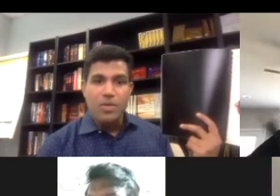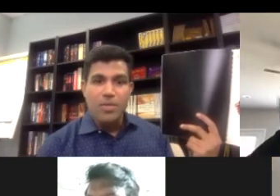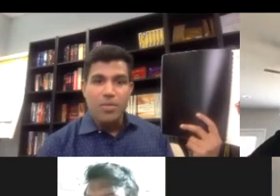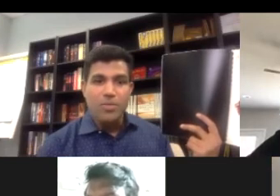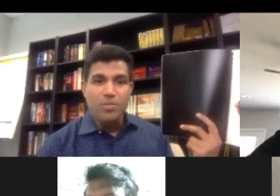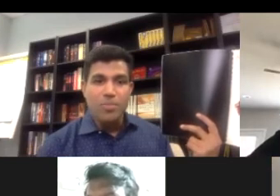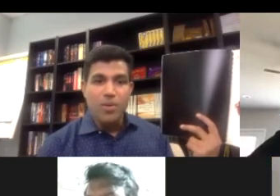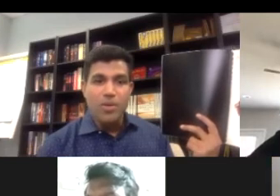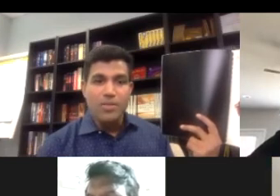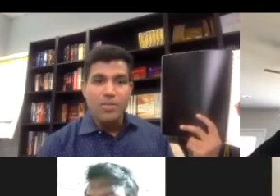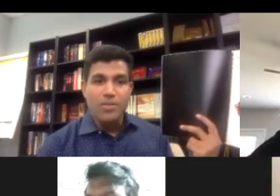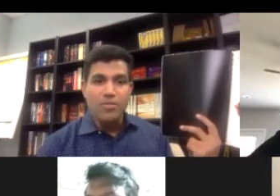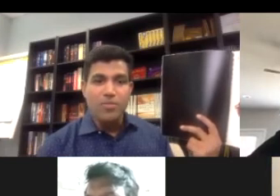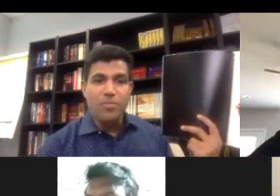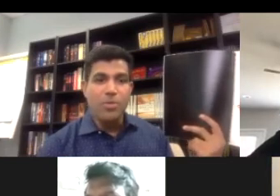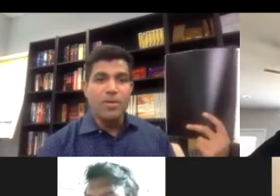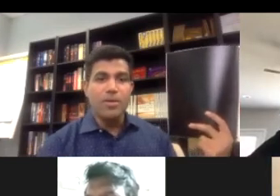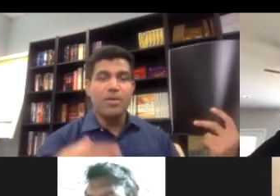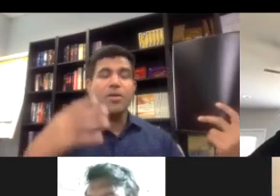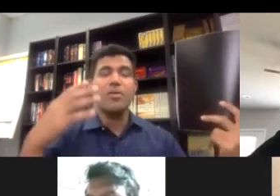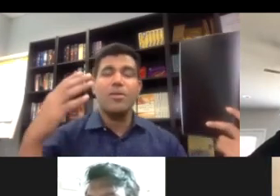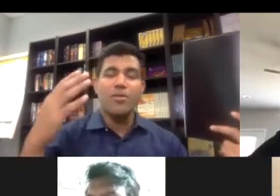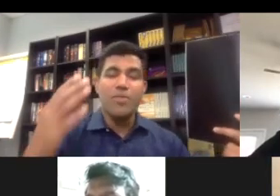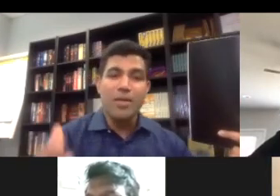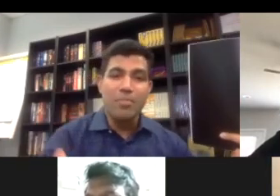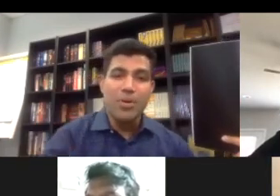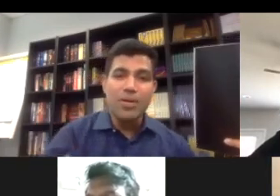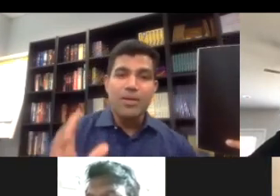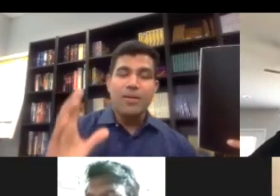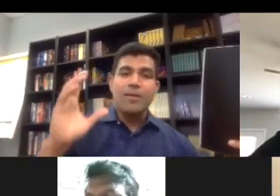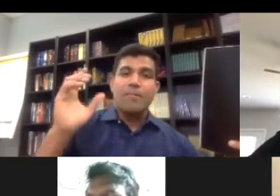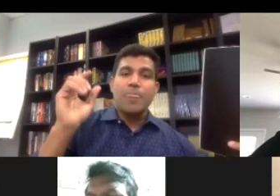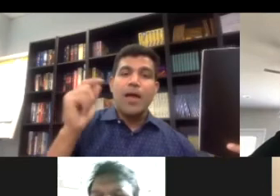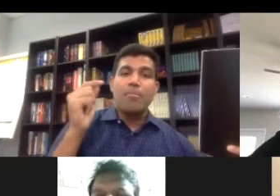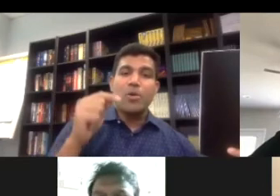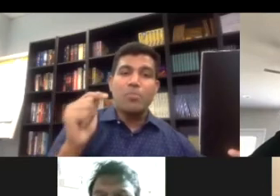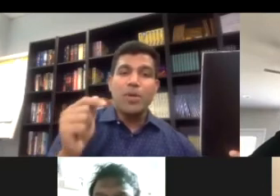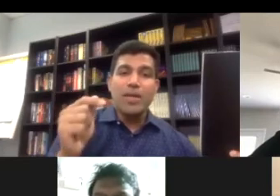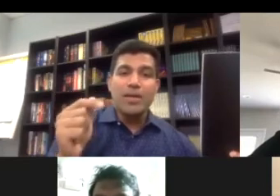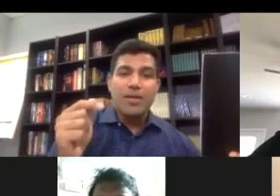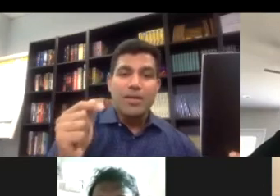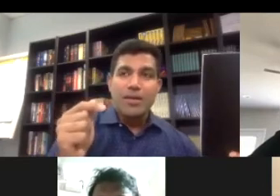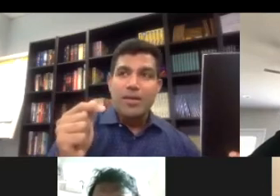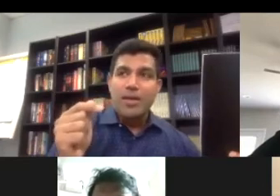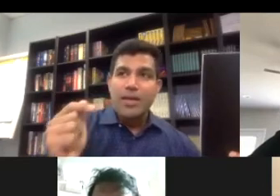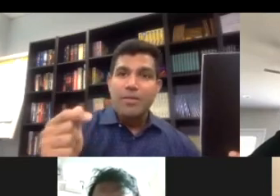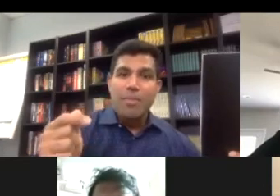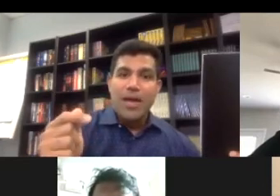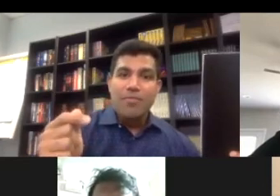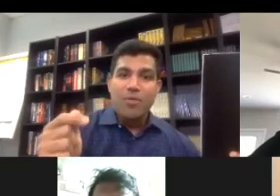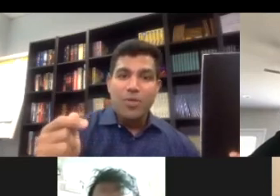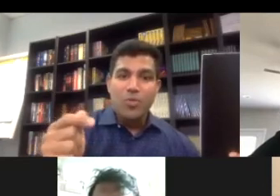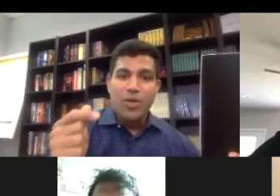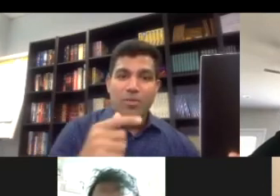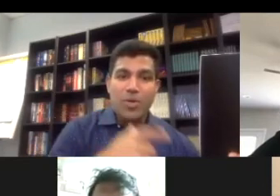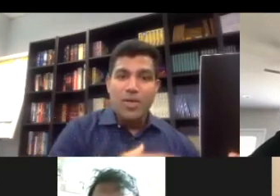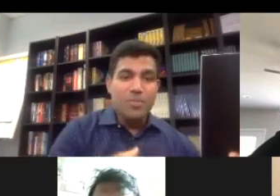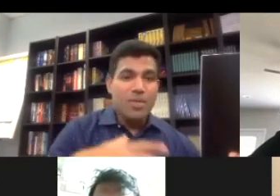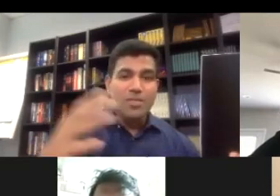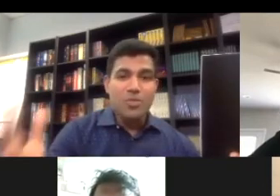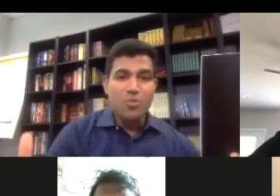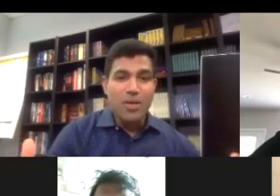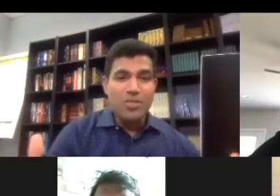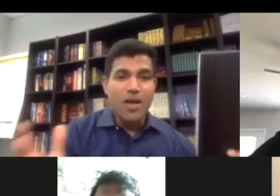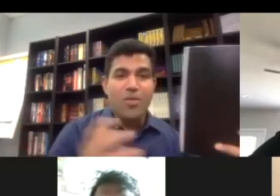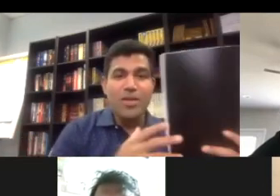you know, three most important decisions of your book, of that book. I'm not putting a demand for you to read it